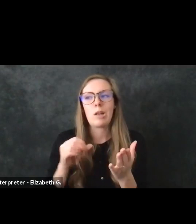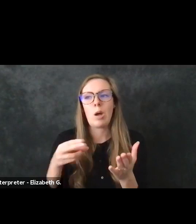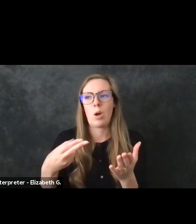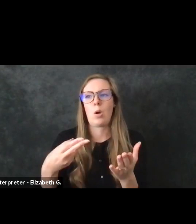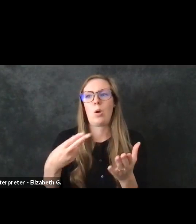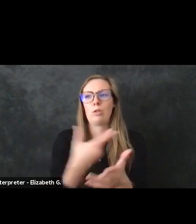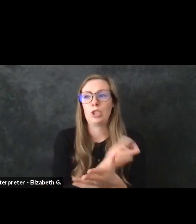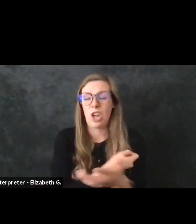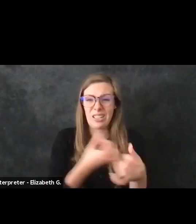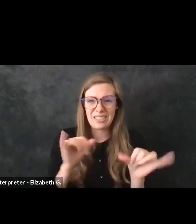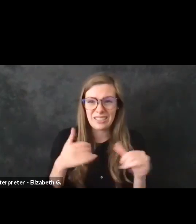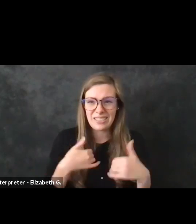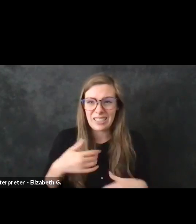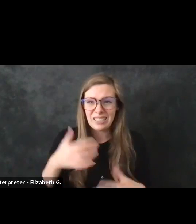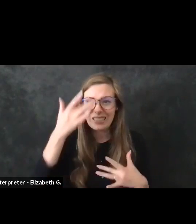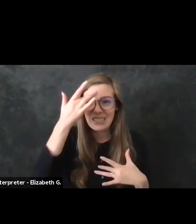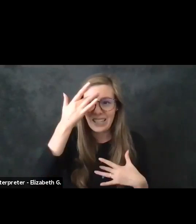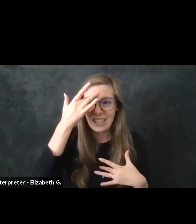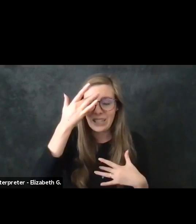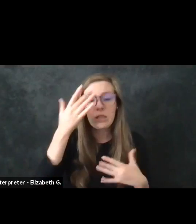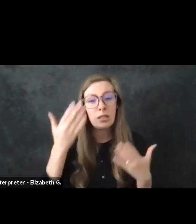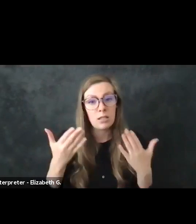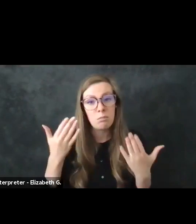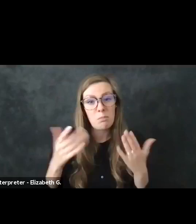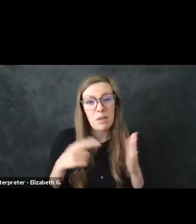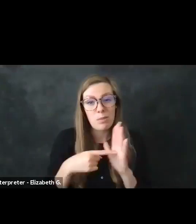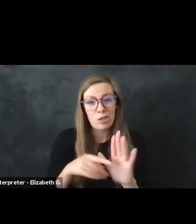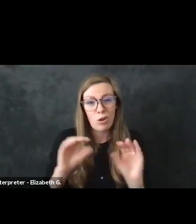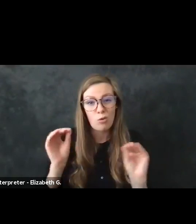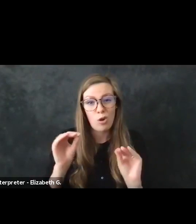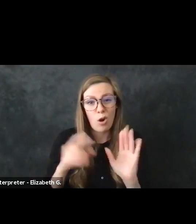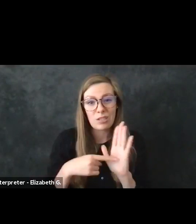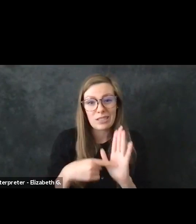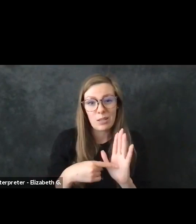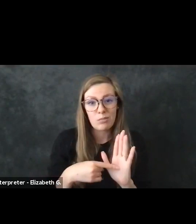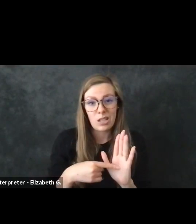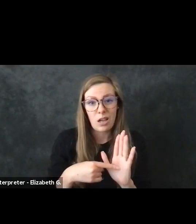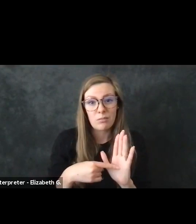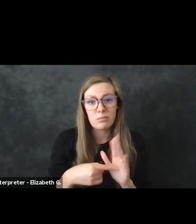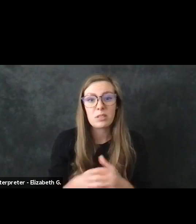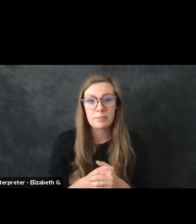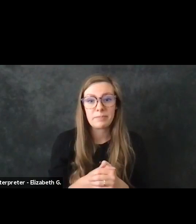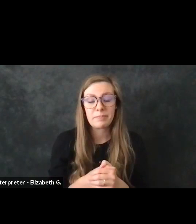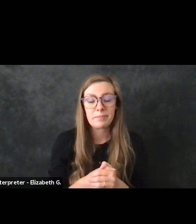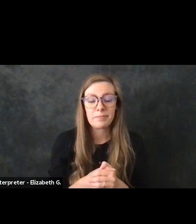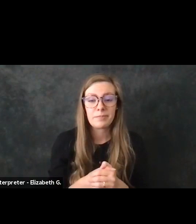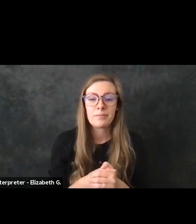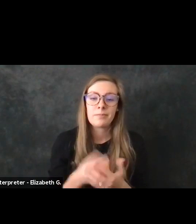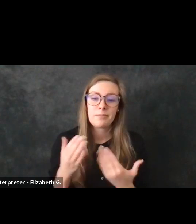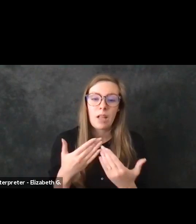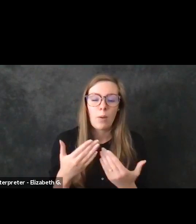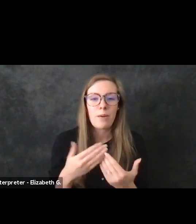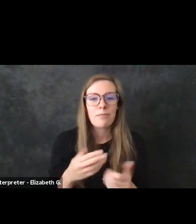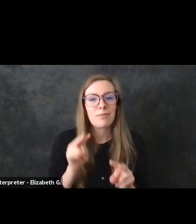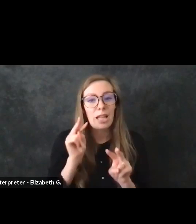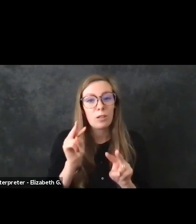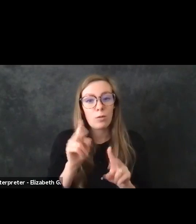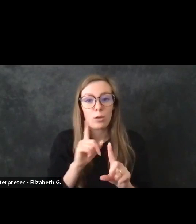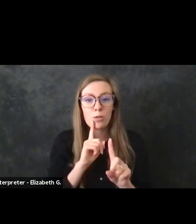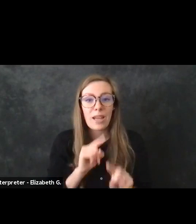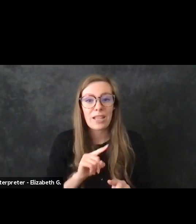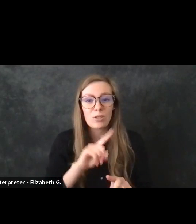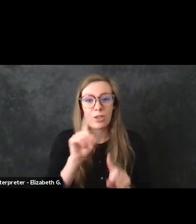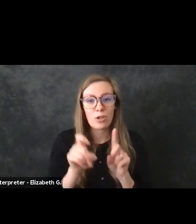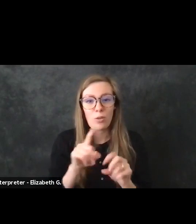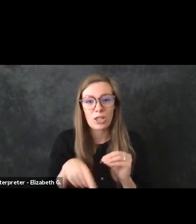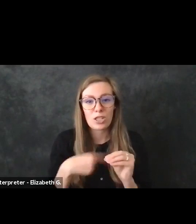individuals often show no symptoms and are back to full health quickly. I look forward to answering your questions about the vaccine. But